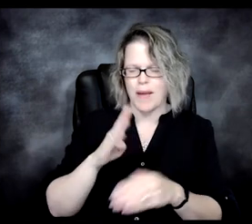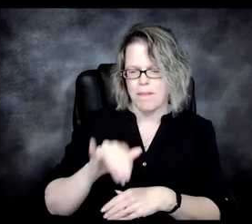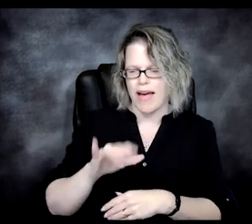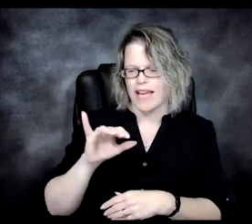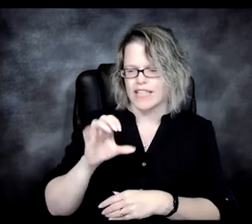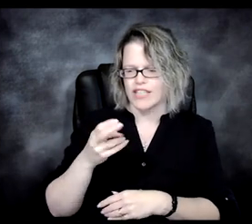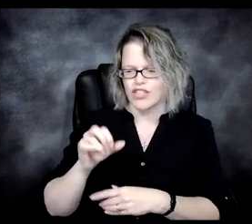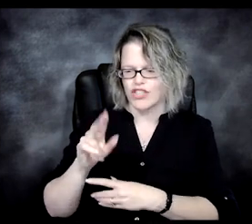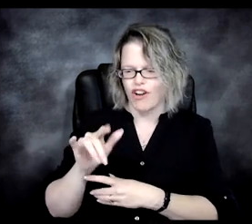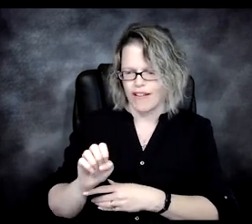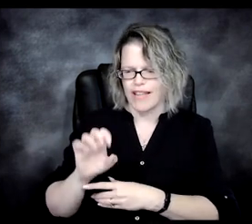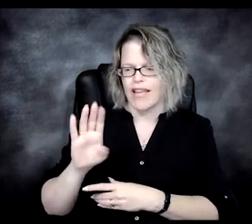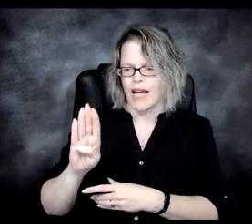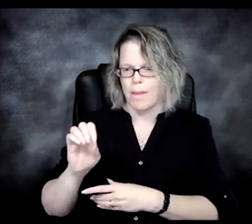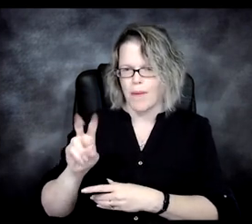Bovey.